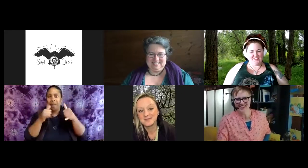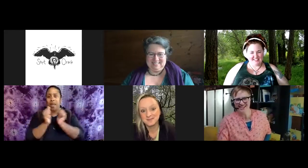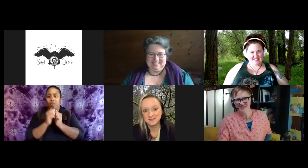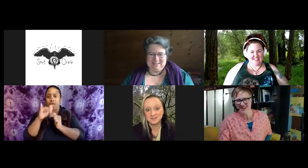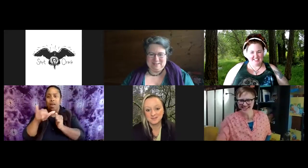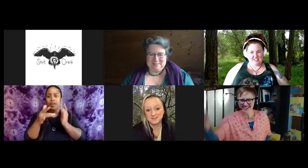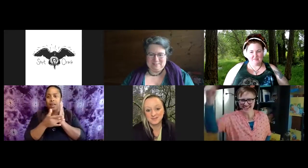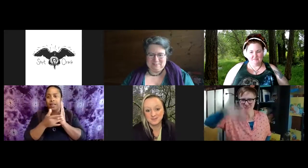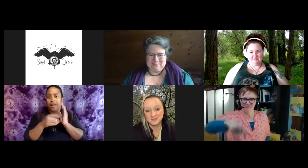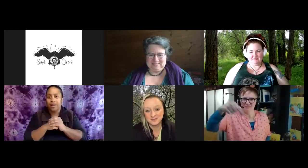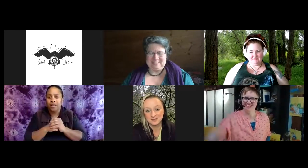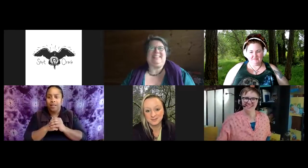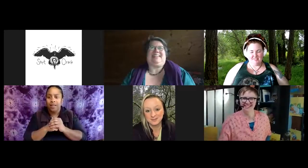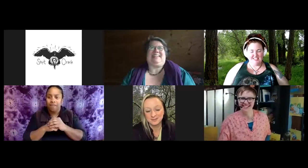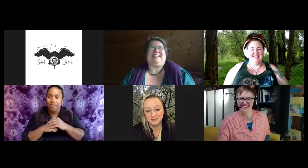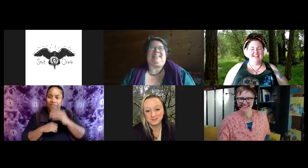Oh, what does this button do?